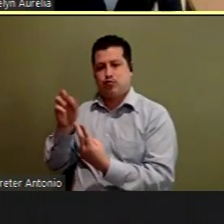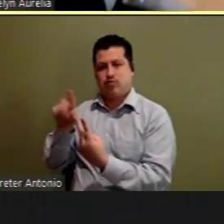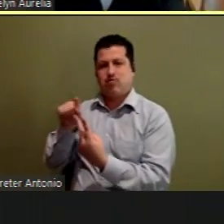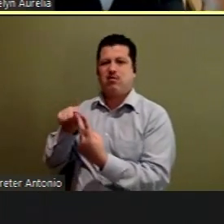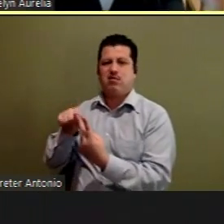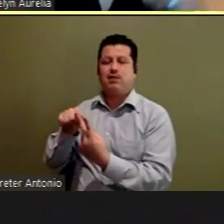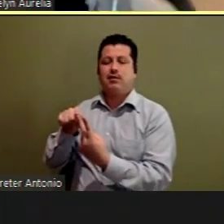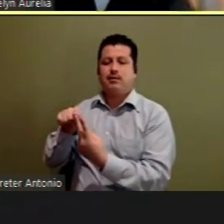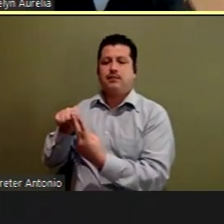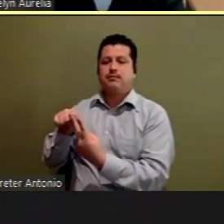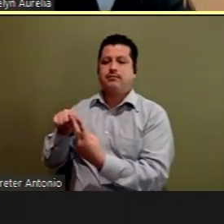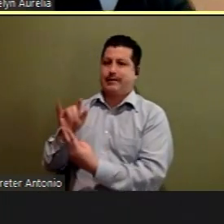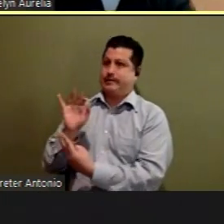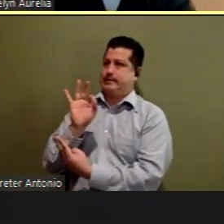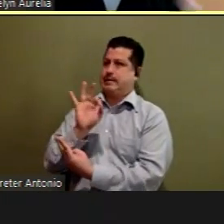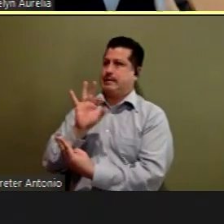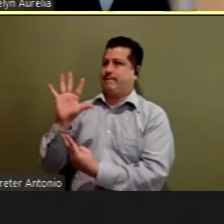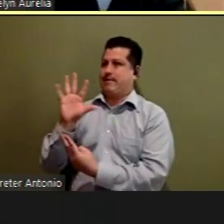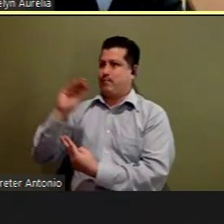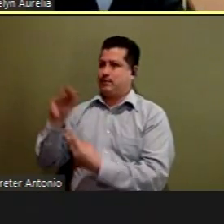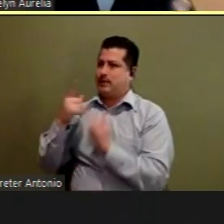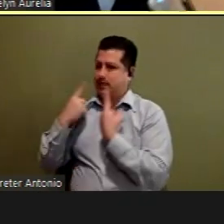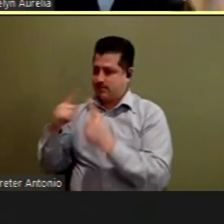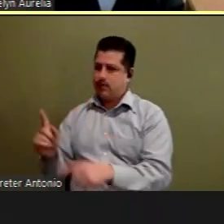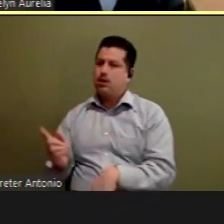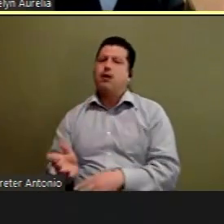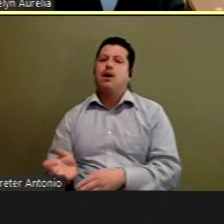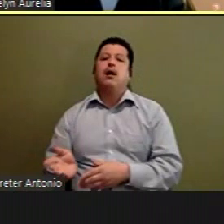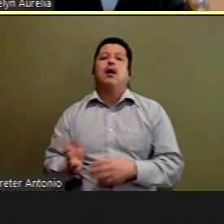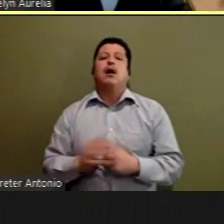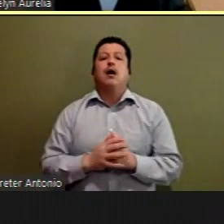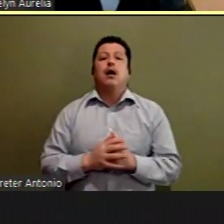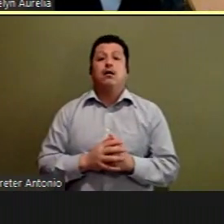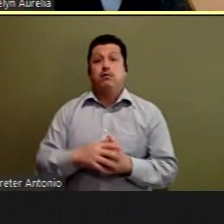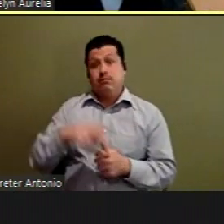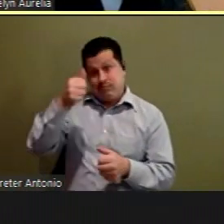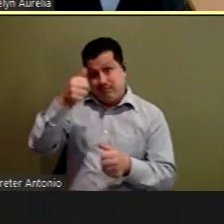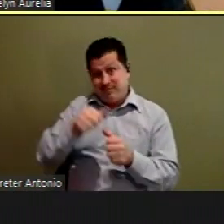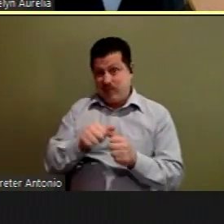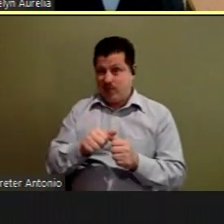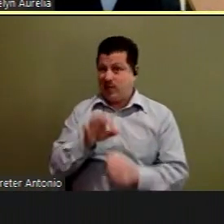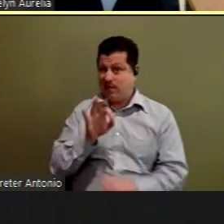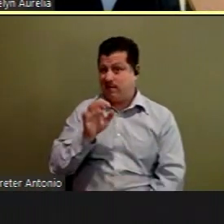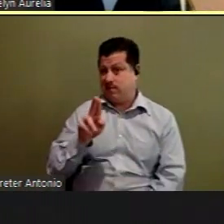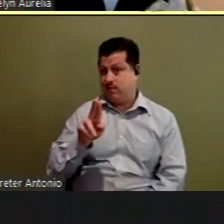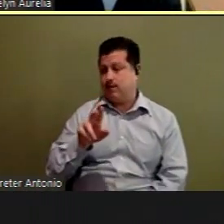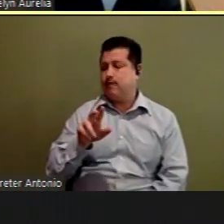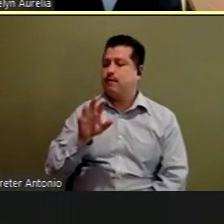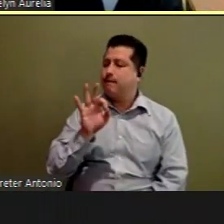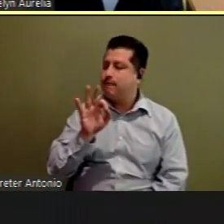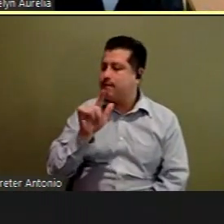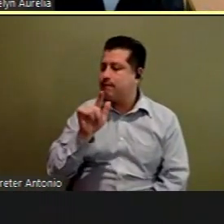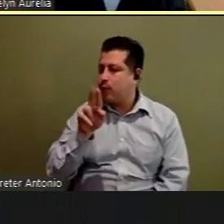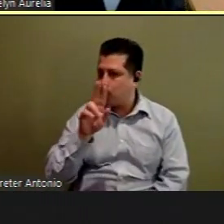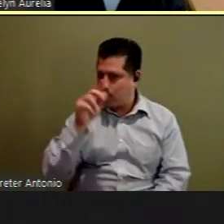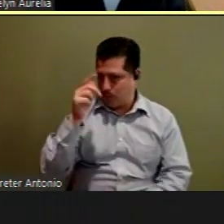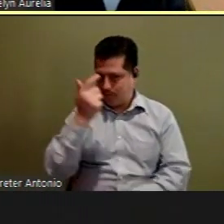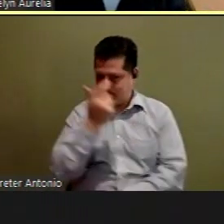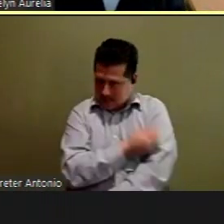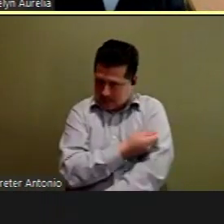So yes, it's not 95% effective, but remember the flu vaccine was only about 48% effective in a really good